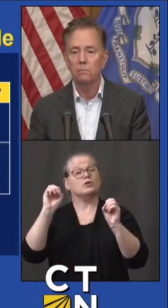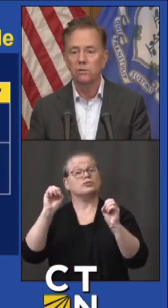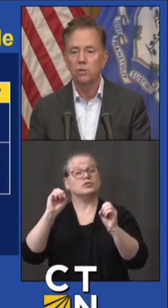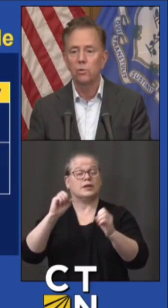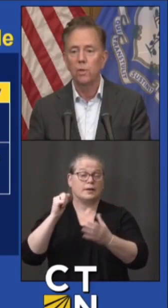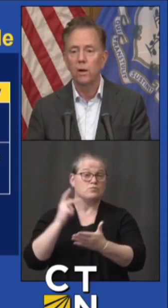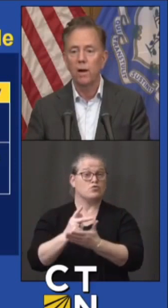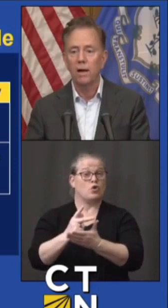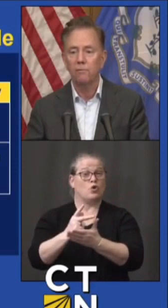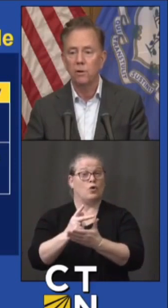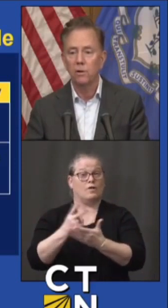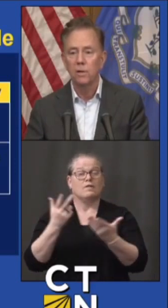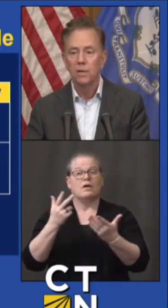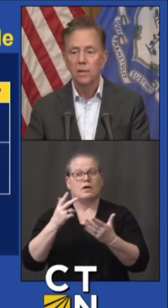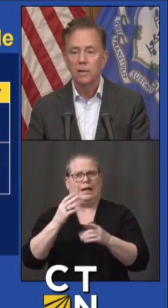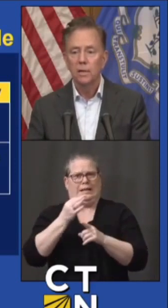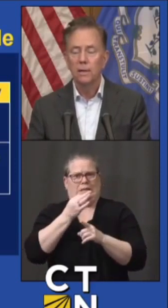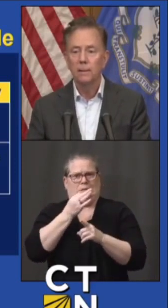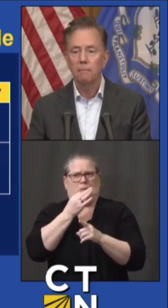hopefully soon thereafter.